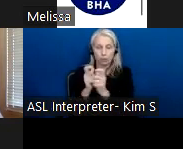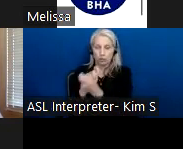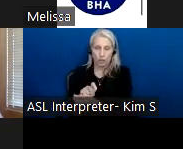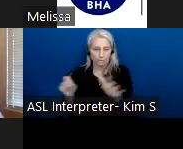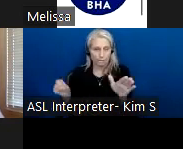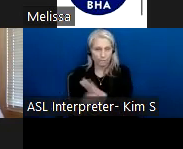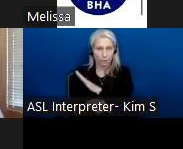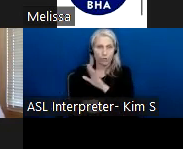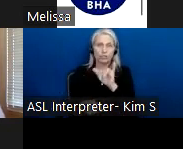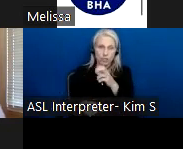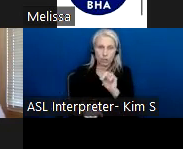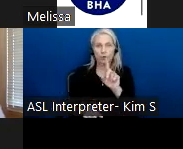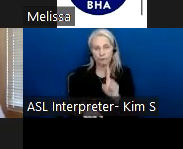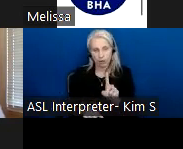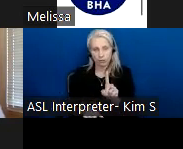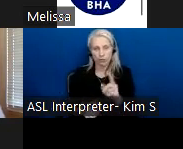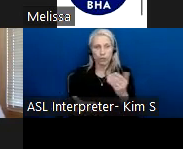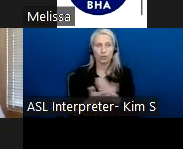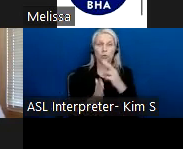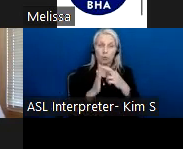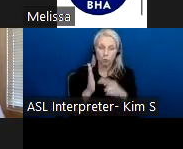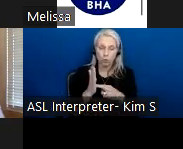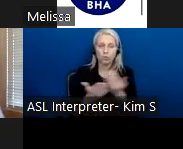1st when the new rules and the new laws go into effect.